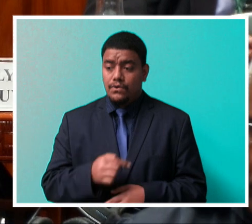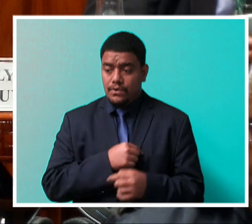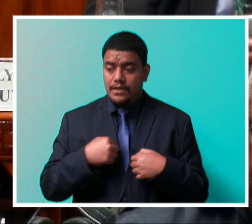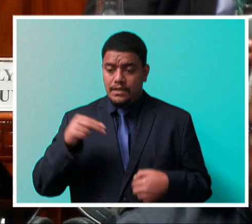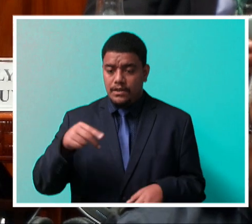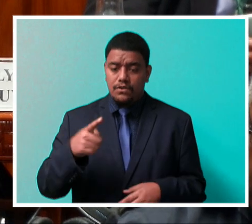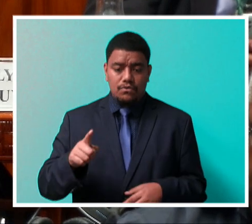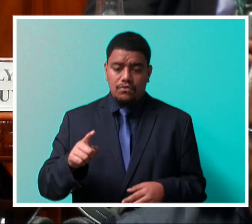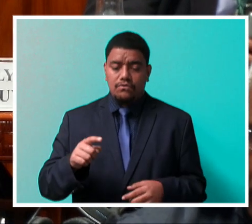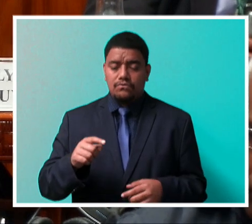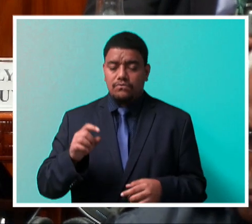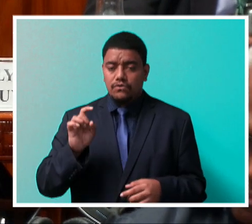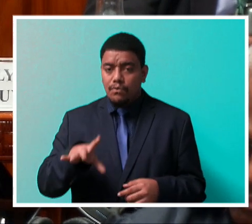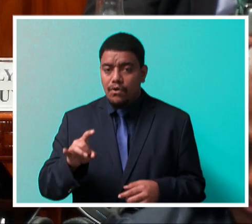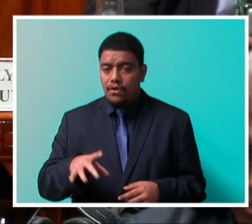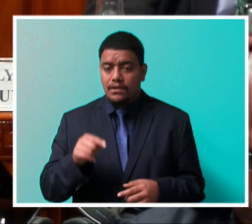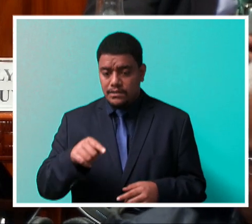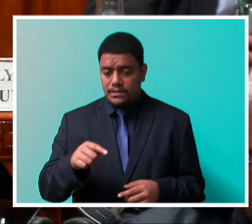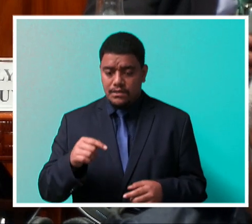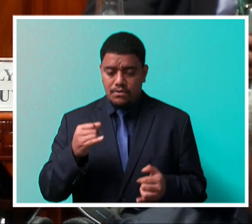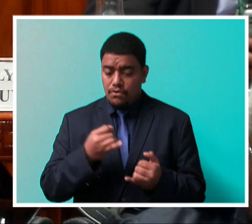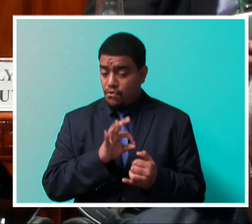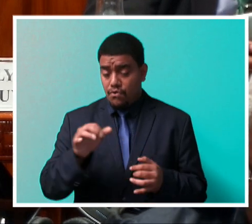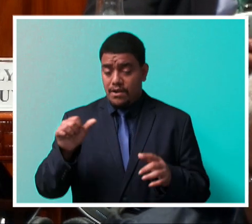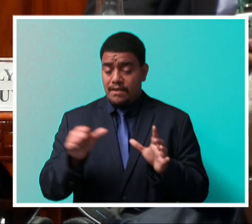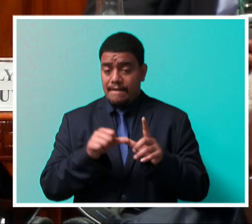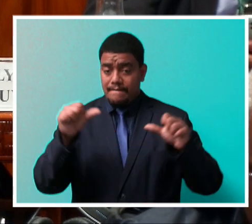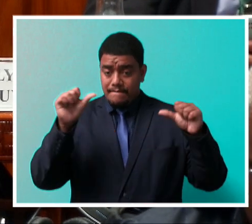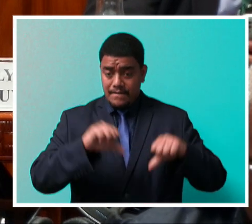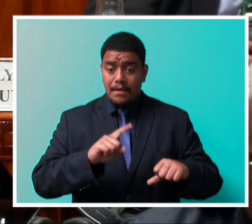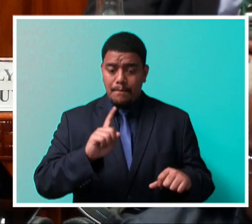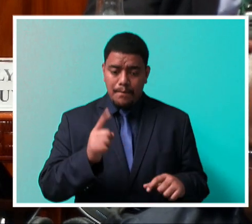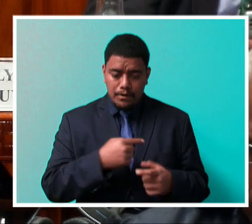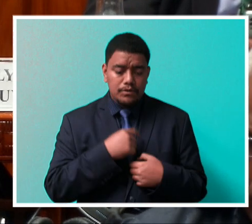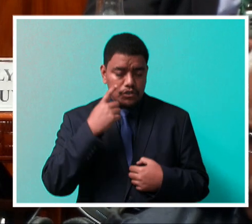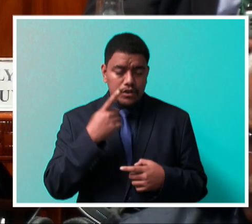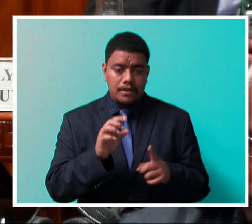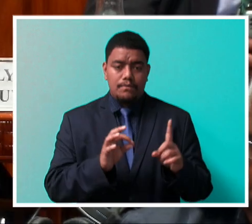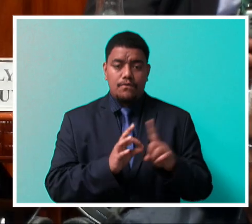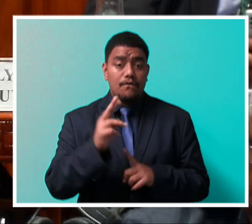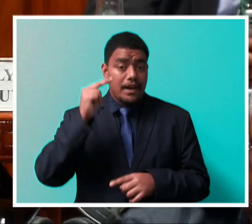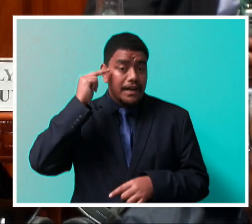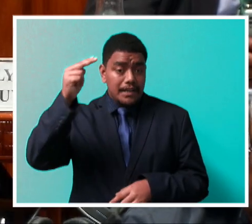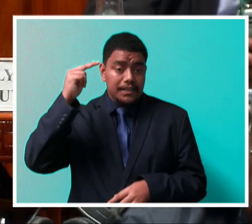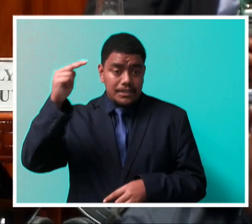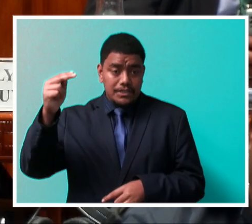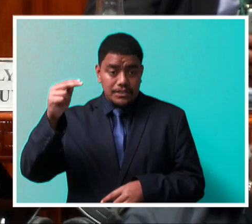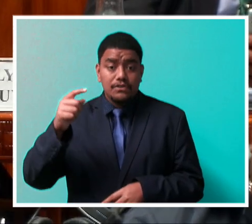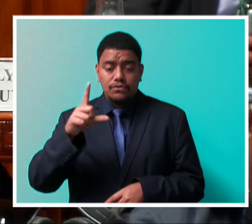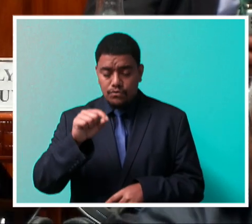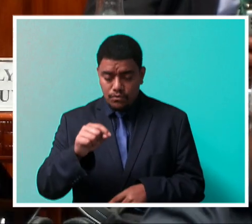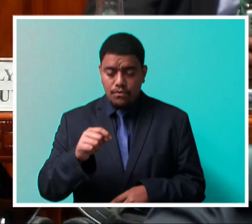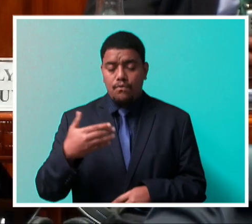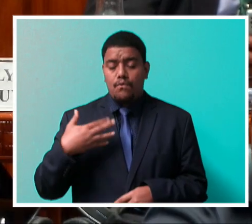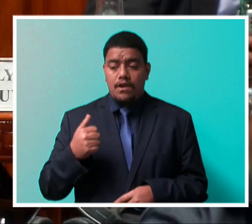too badly. That is not a failure, but it is not good enough for a nation that aspires to be the premier aviation hub